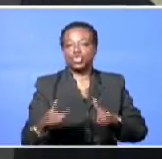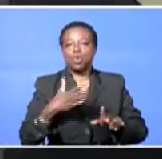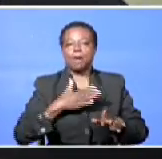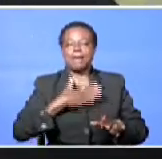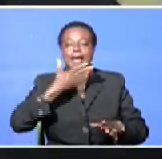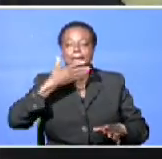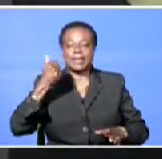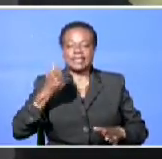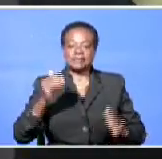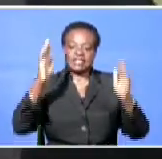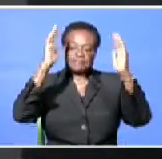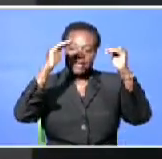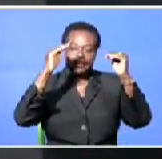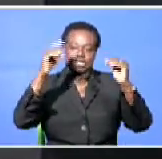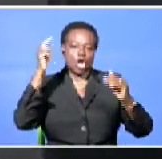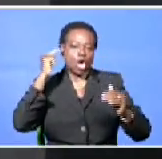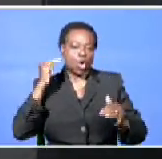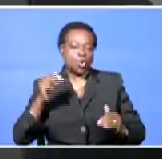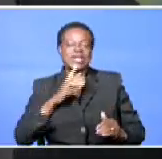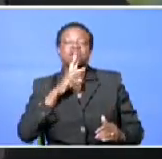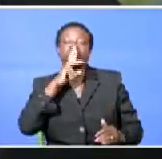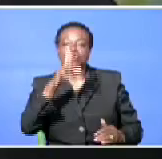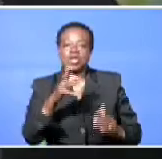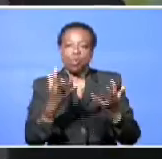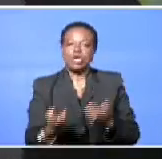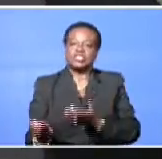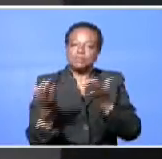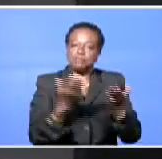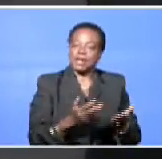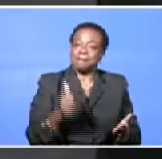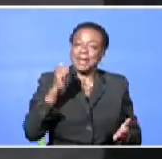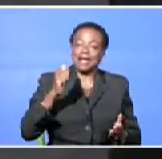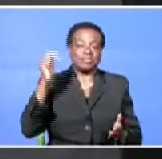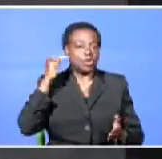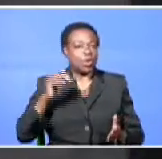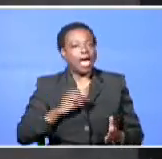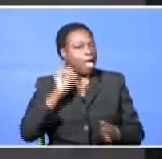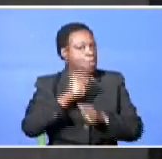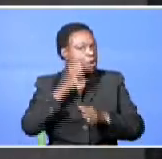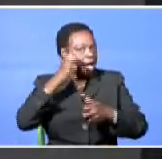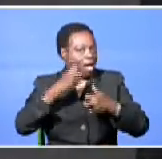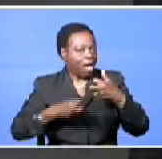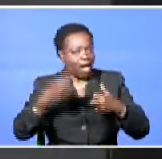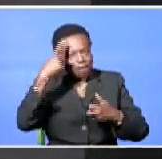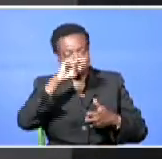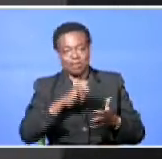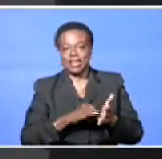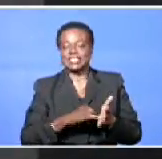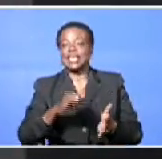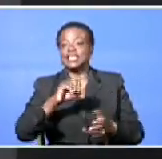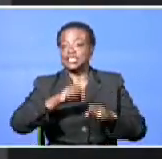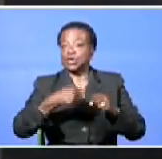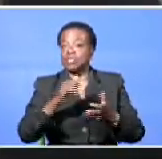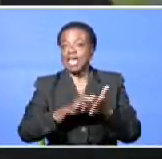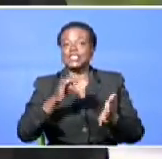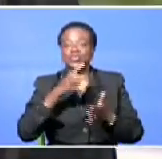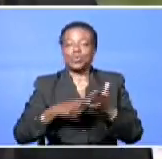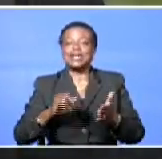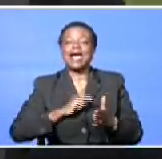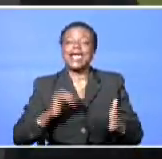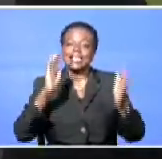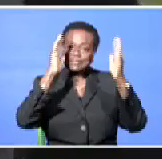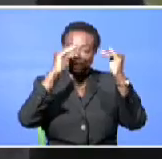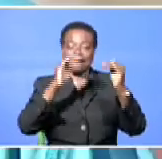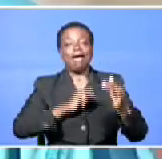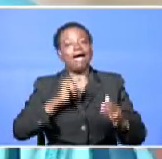I'm expecting gold. I really want to bring back the gold. I work hard for it, so that's what I really expected. And then I just want to go